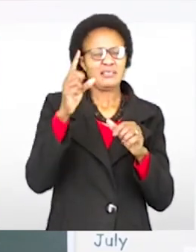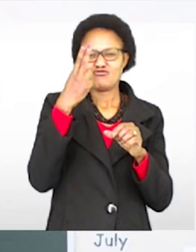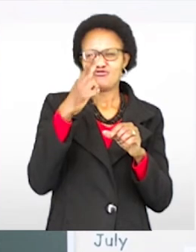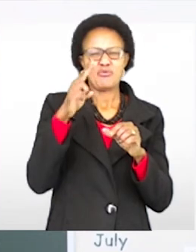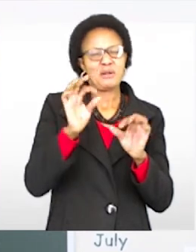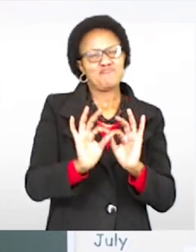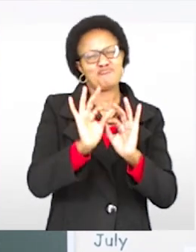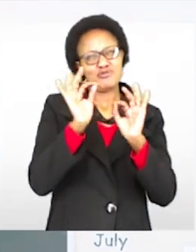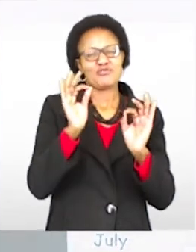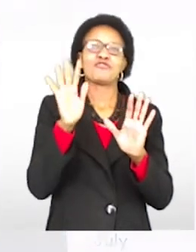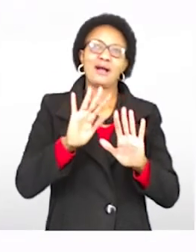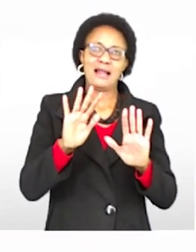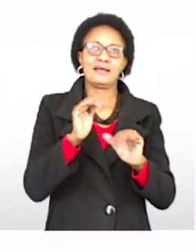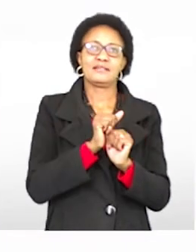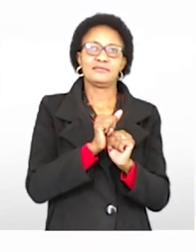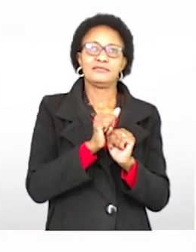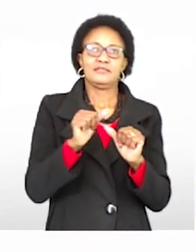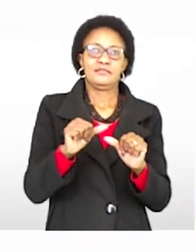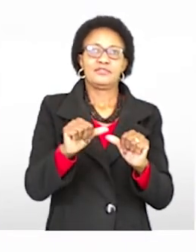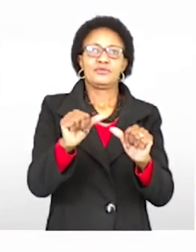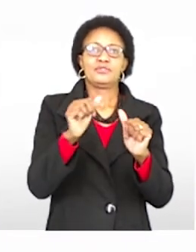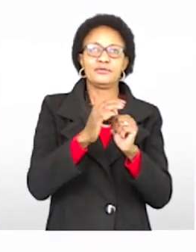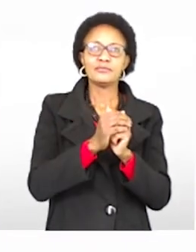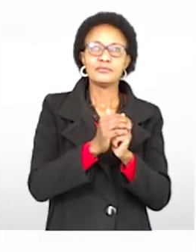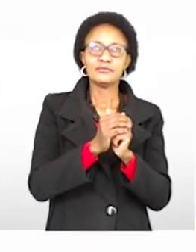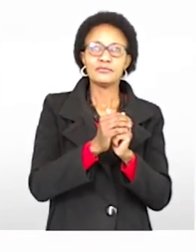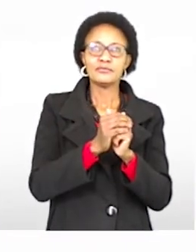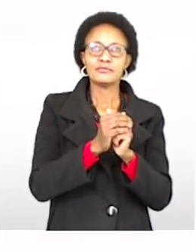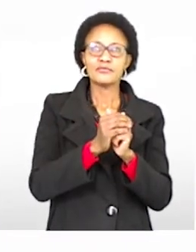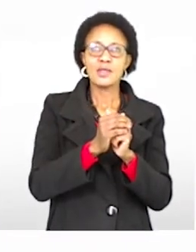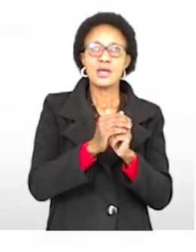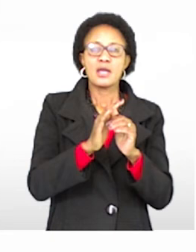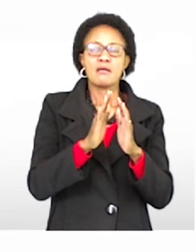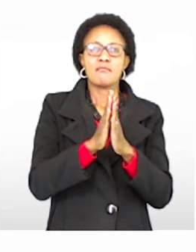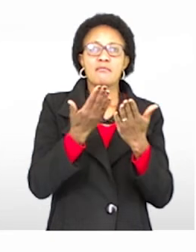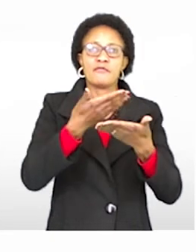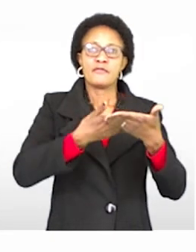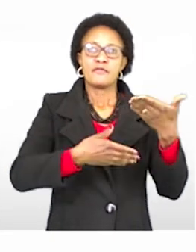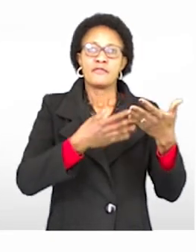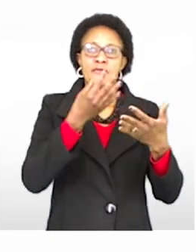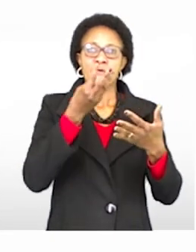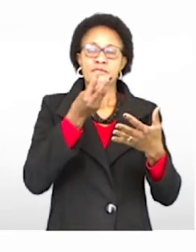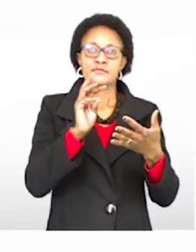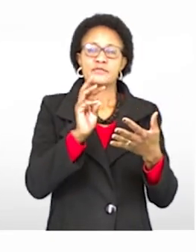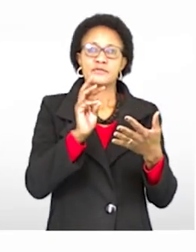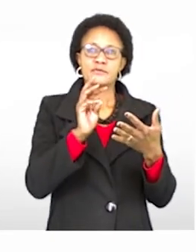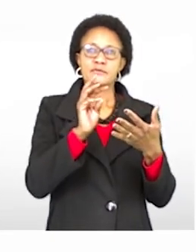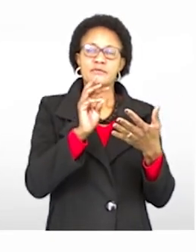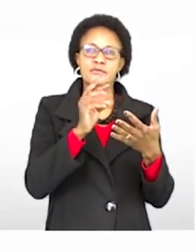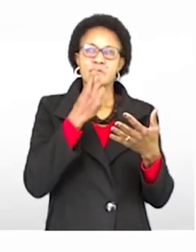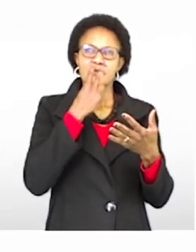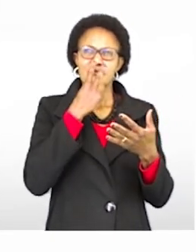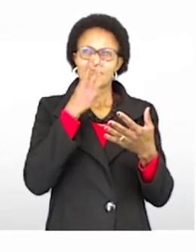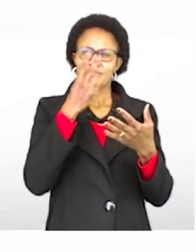next exercise for today. Here on page 6, we can see a man, and he looks